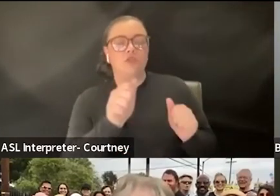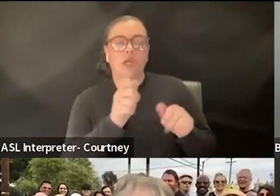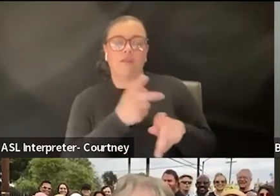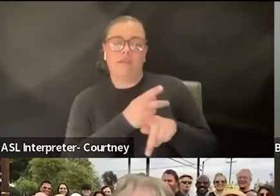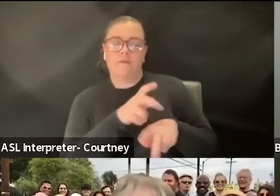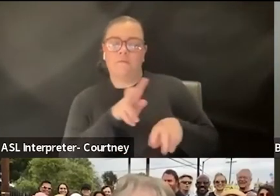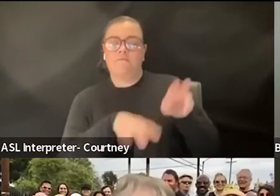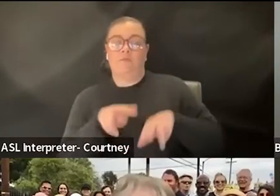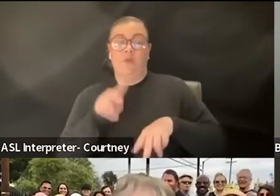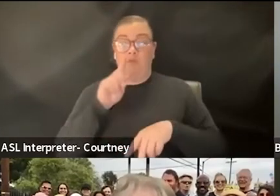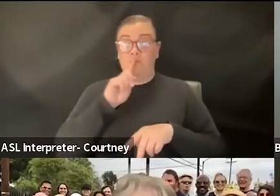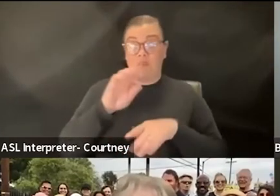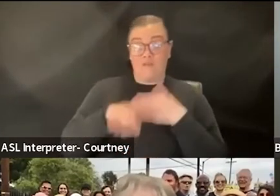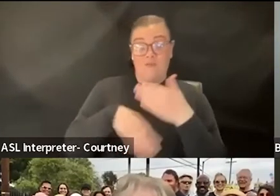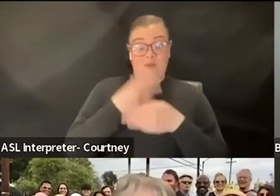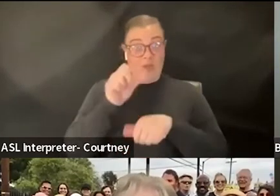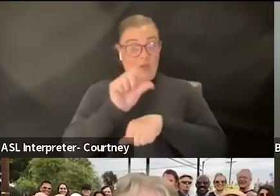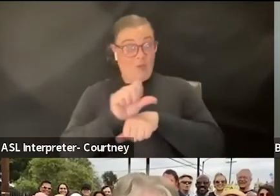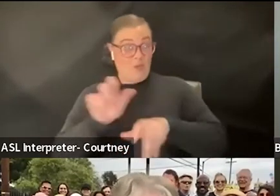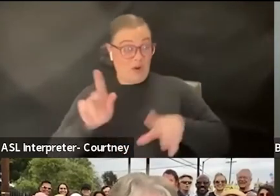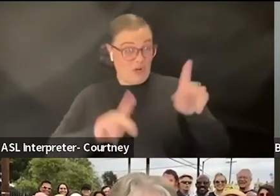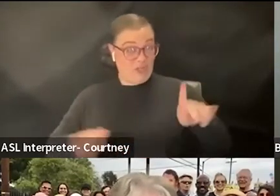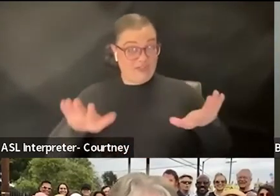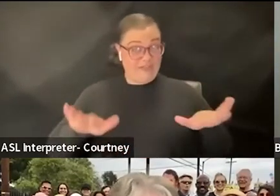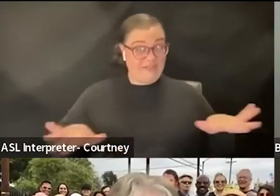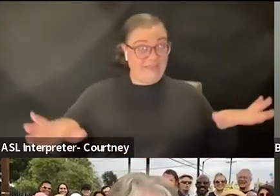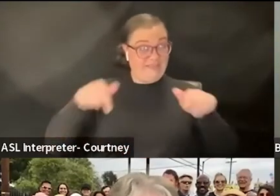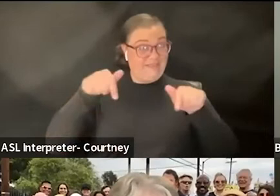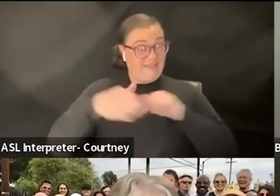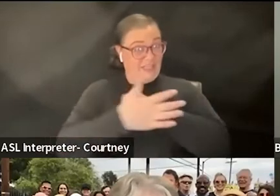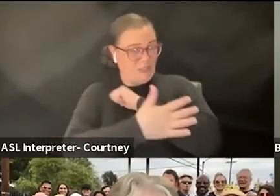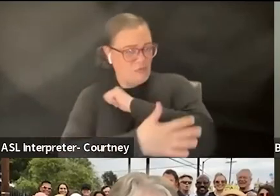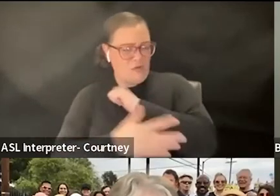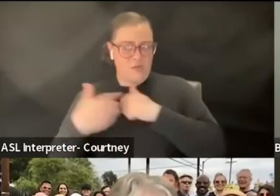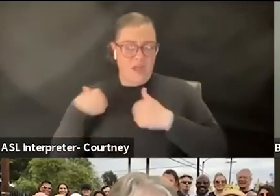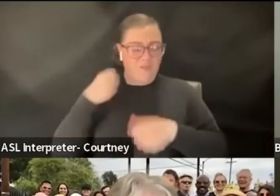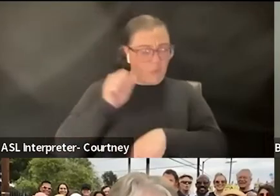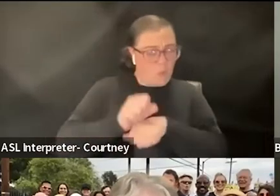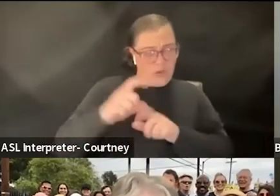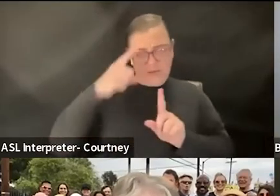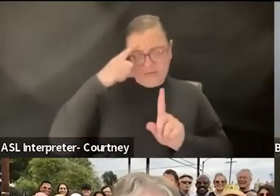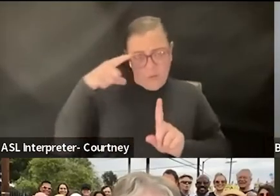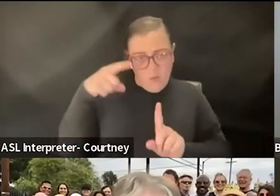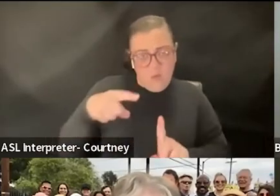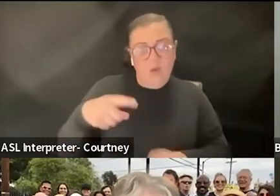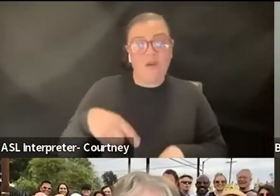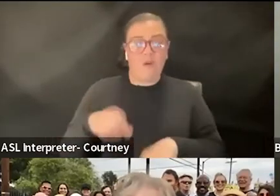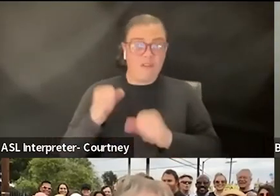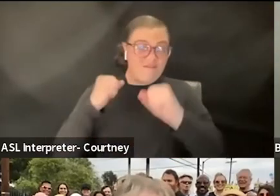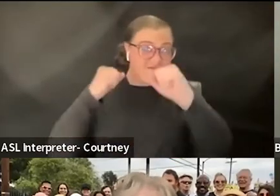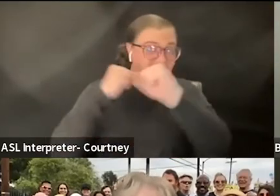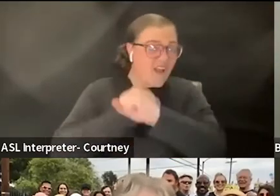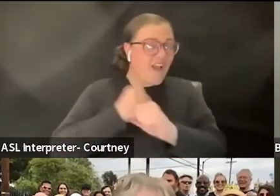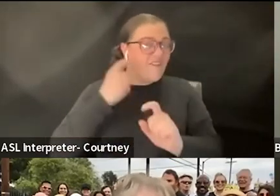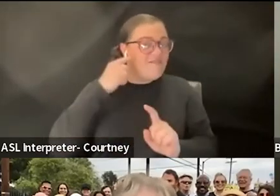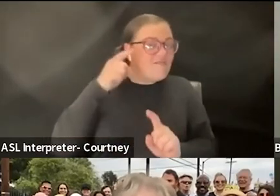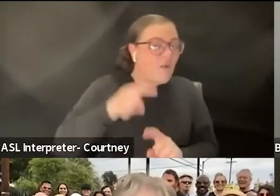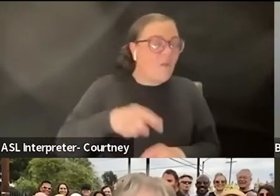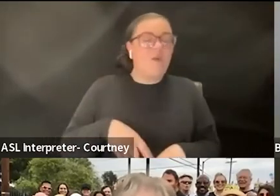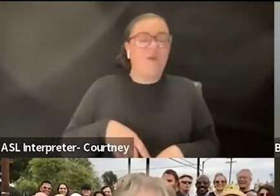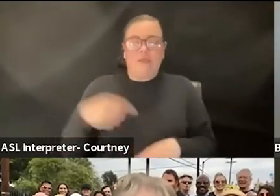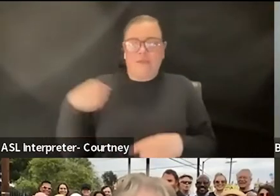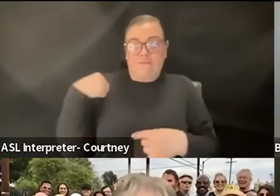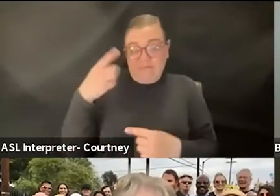country have worked for and fought for. Was because a group got together and fought against management to get that. Management